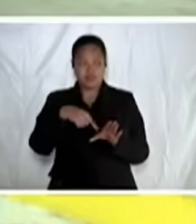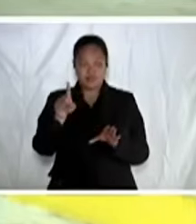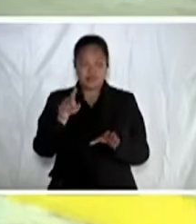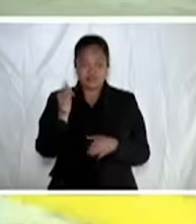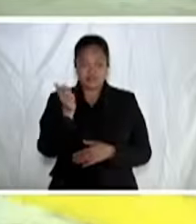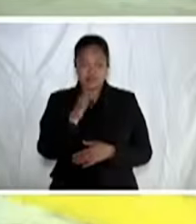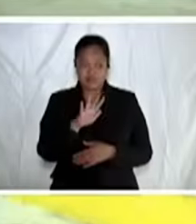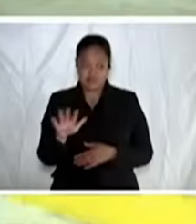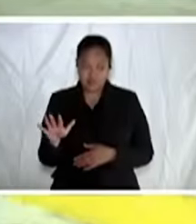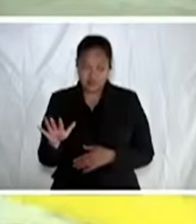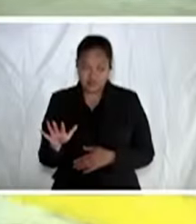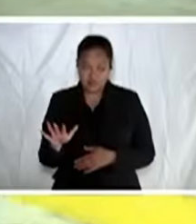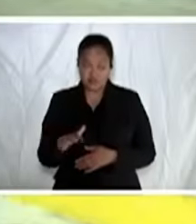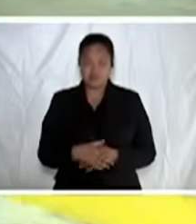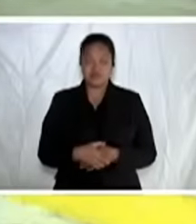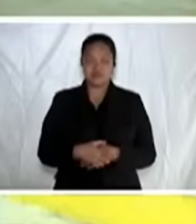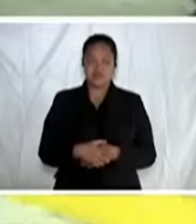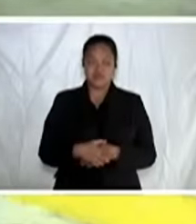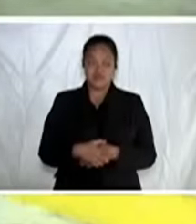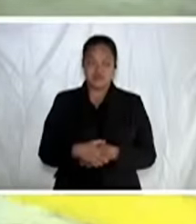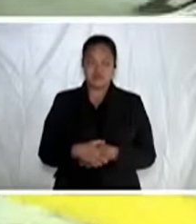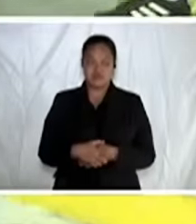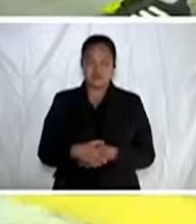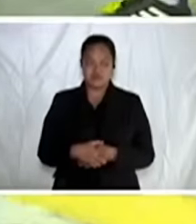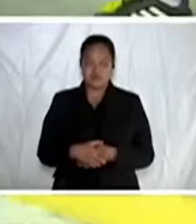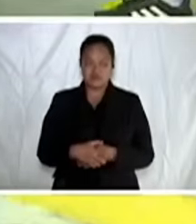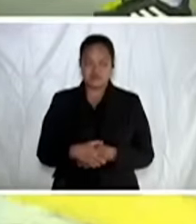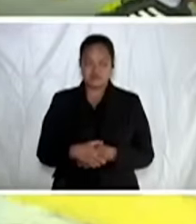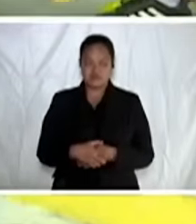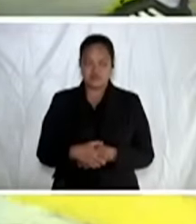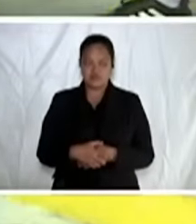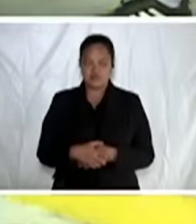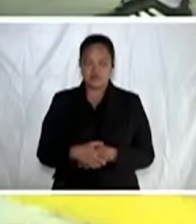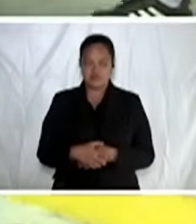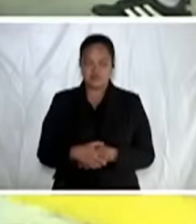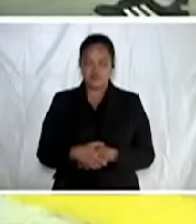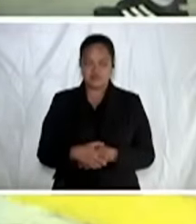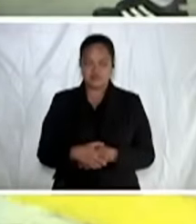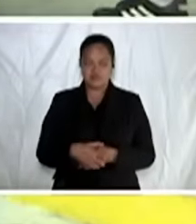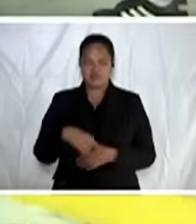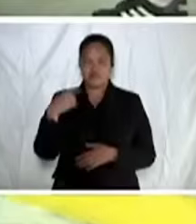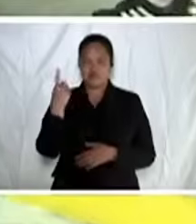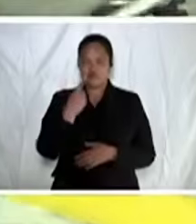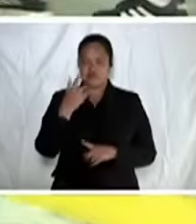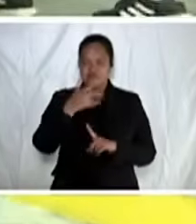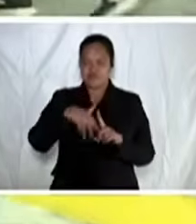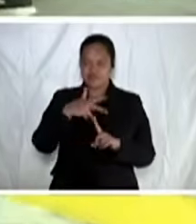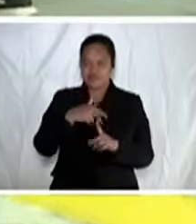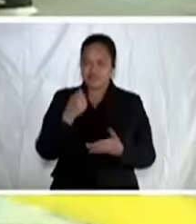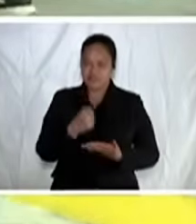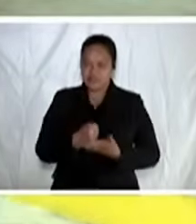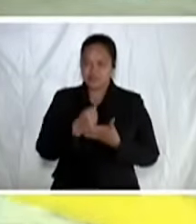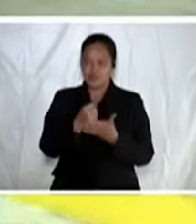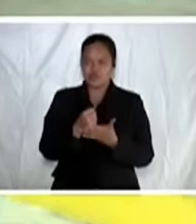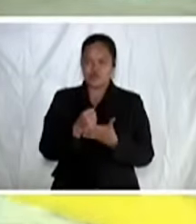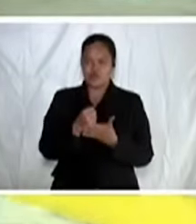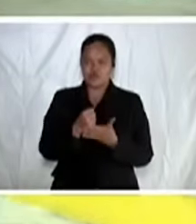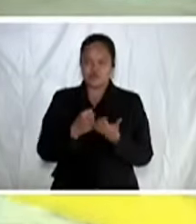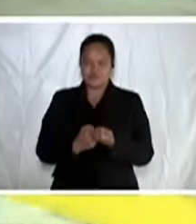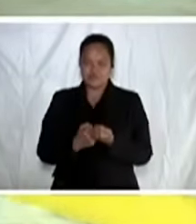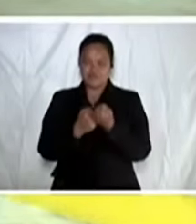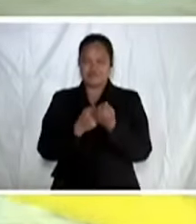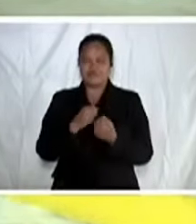of the parade, but for the family members as well who are there working tirelessly behind the scene, being a support system today.